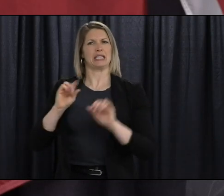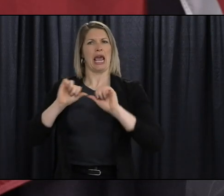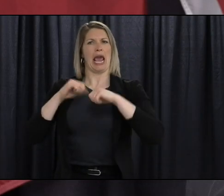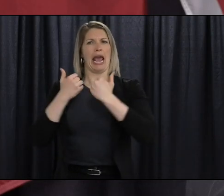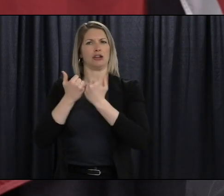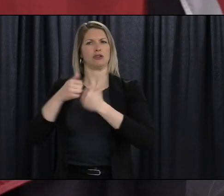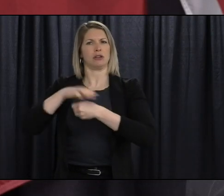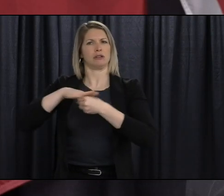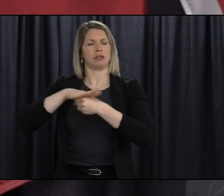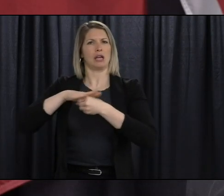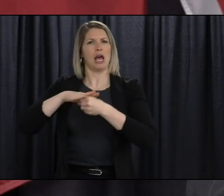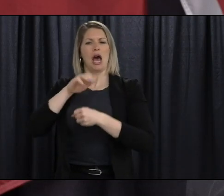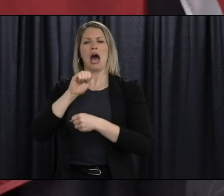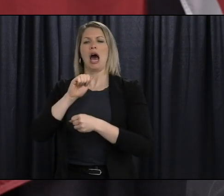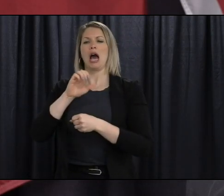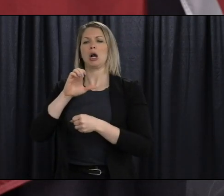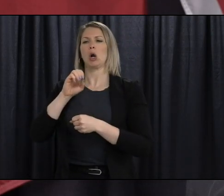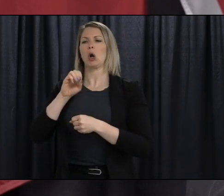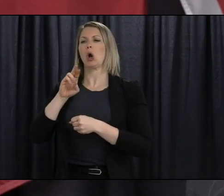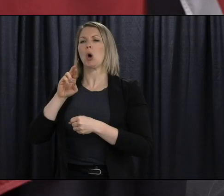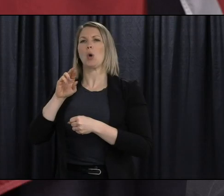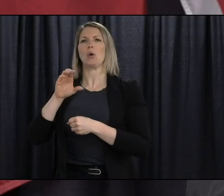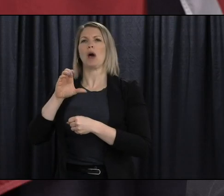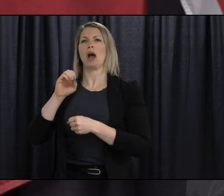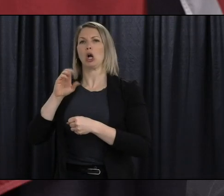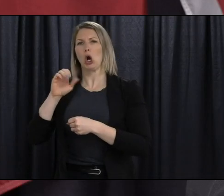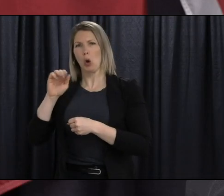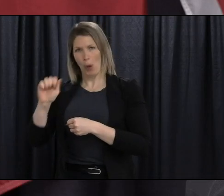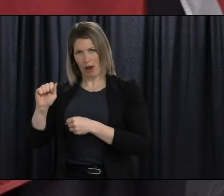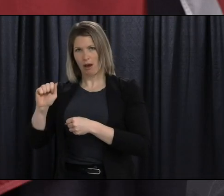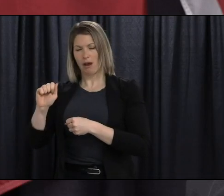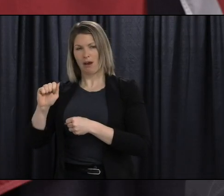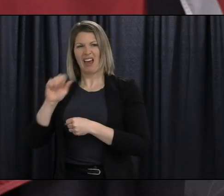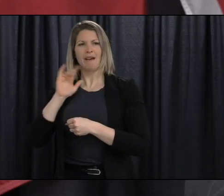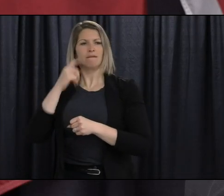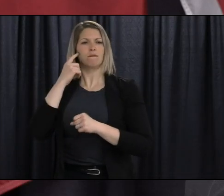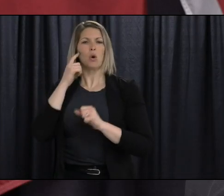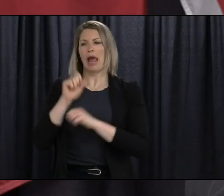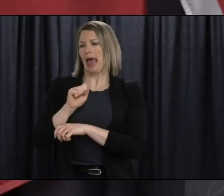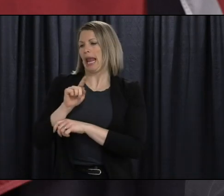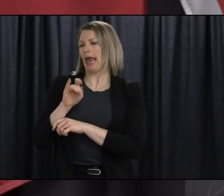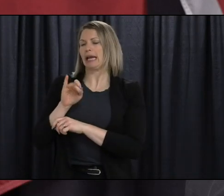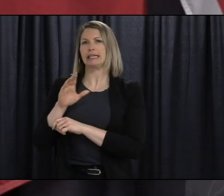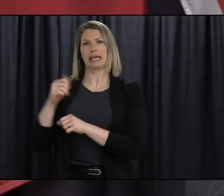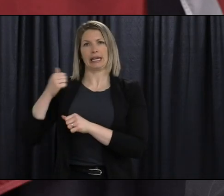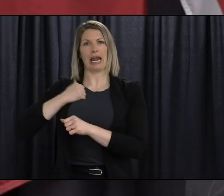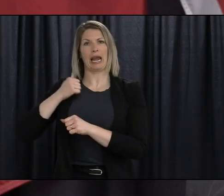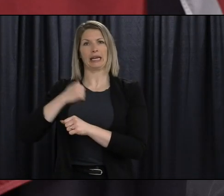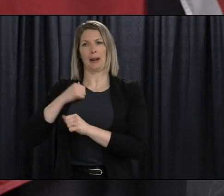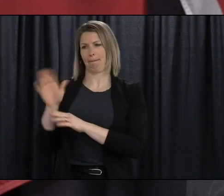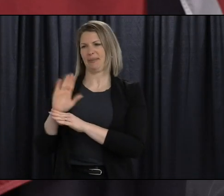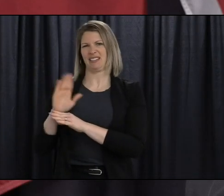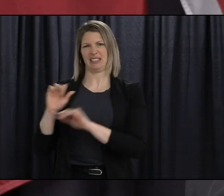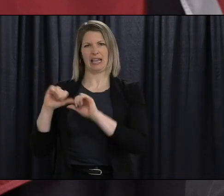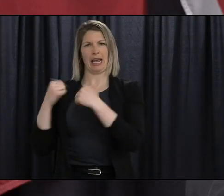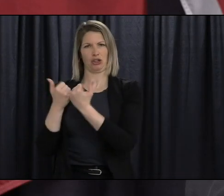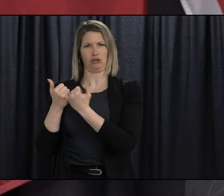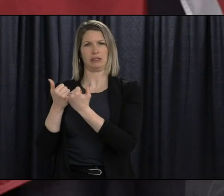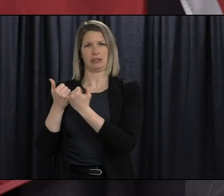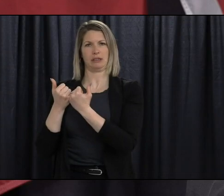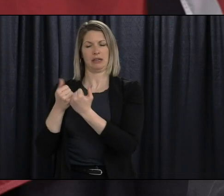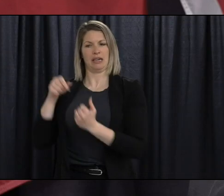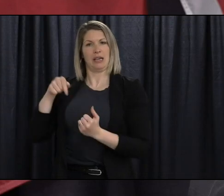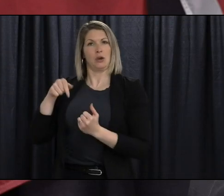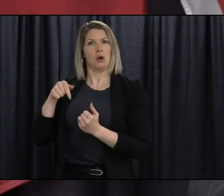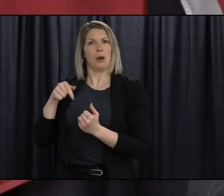Canada Opportunity Agency. This is there to assist businesses in many rural and remote communities in our province.